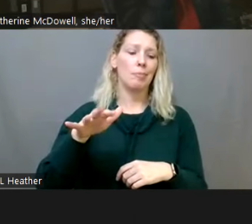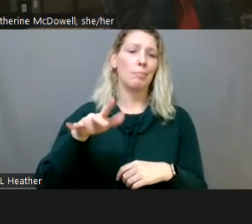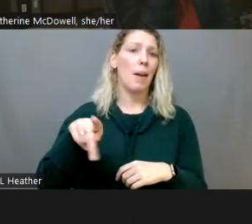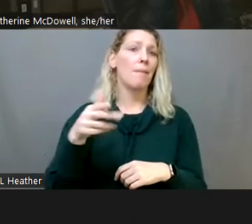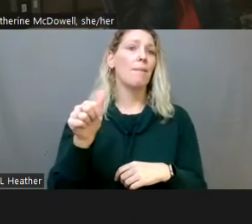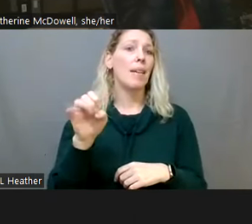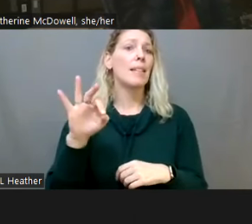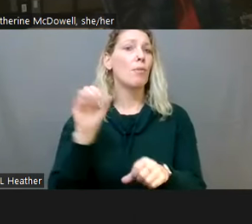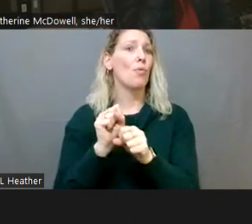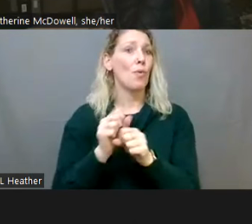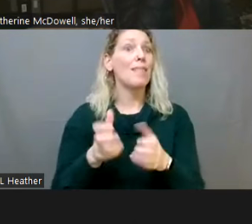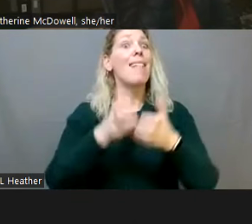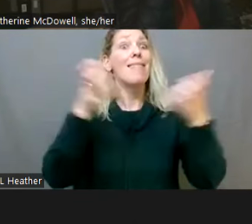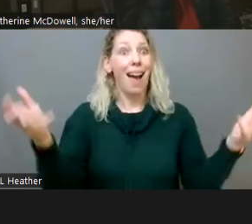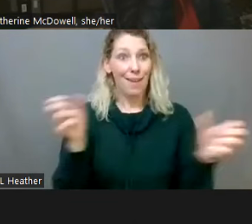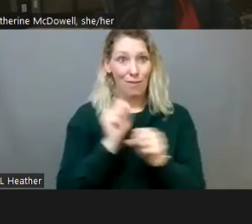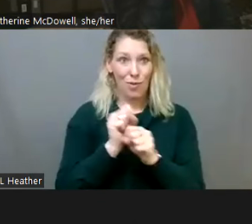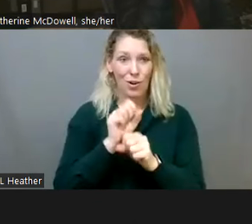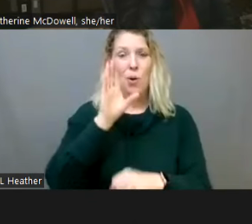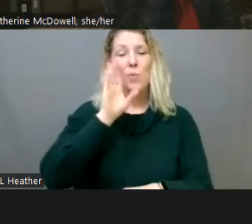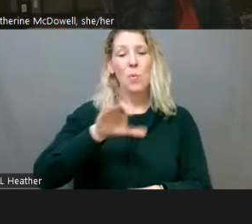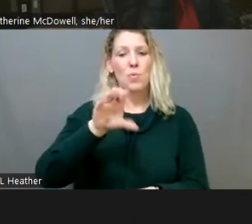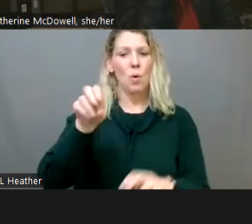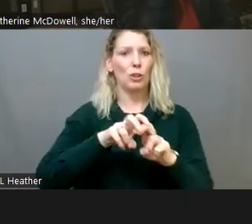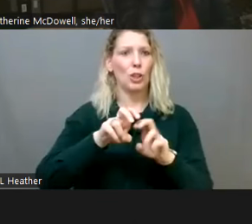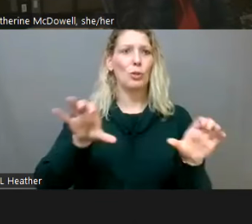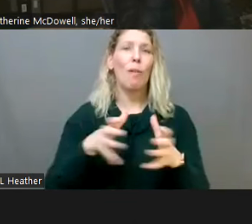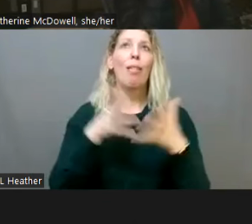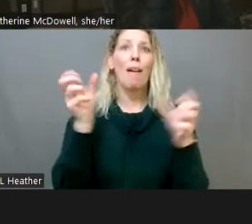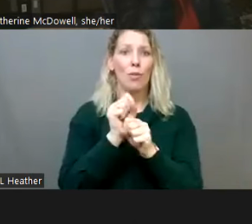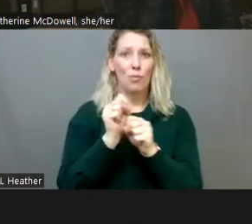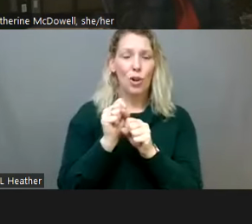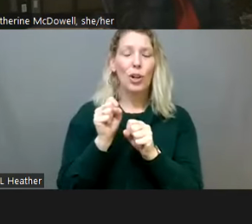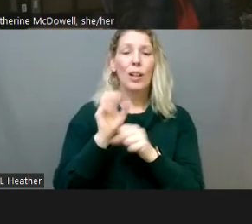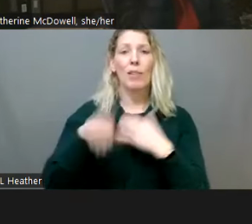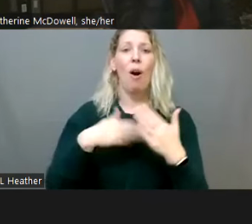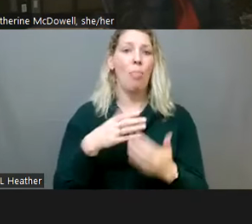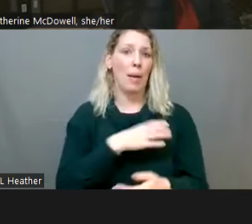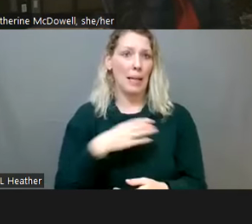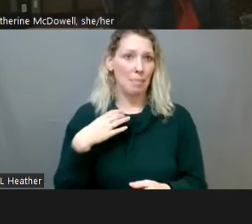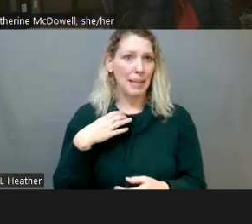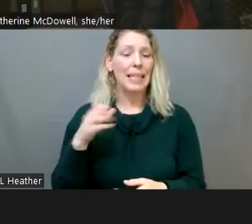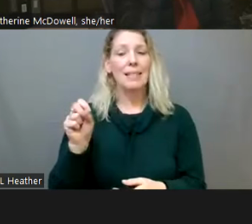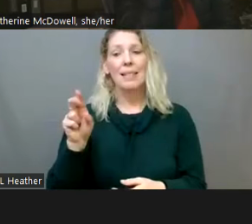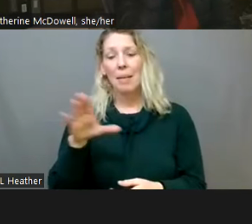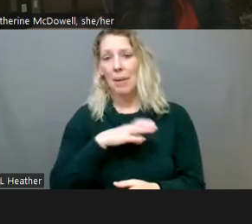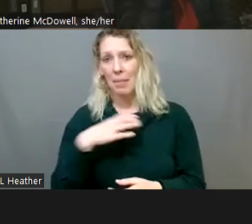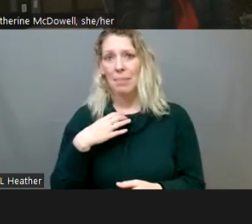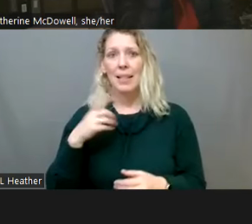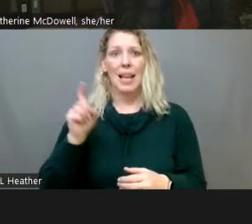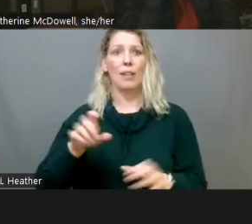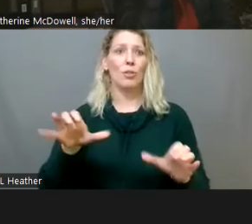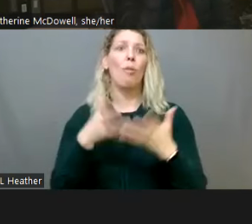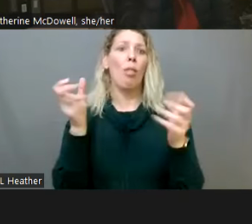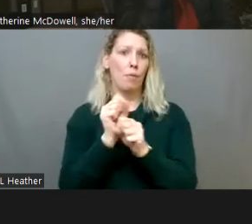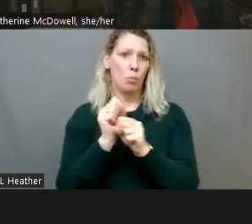phase of work was a lot of work. I know that the co-chairs put in a lot of work, and everybody on all the committee subcommittees had to put in a